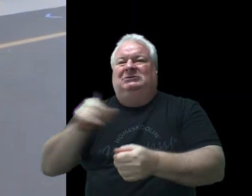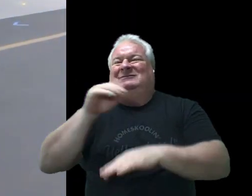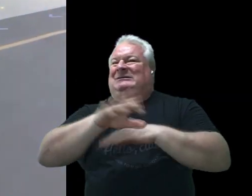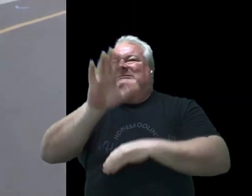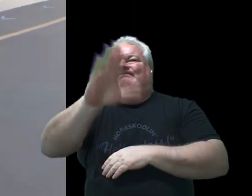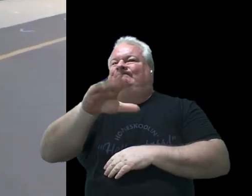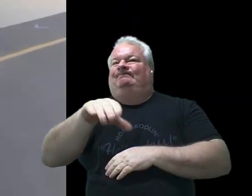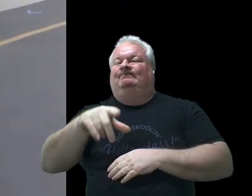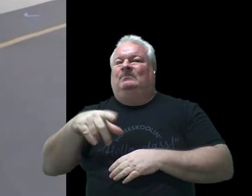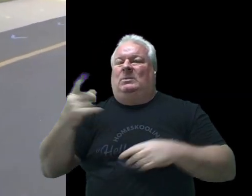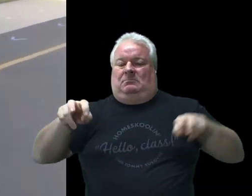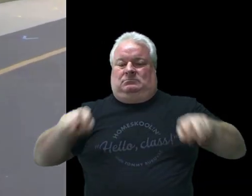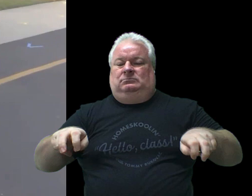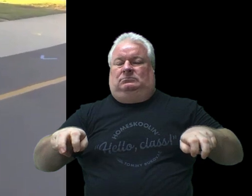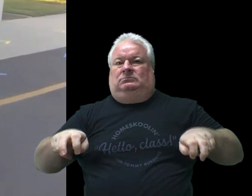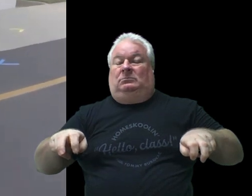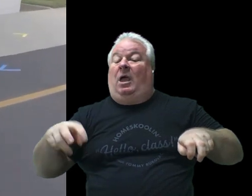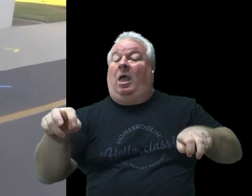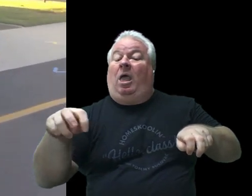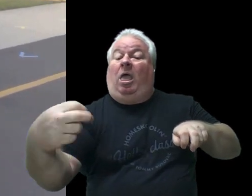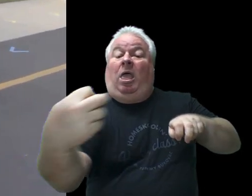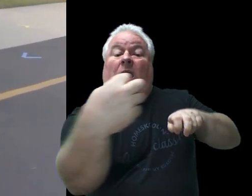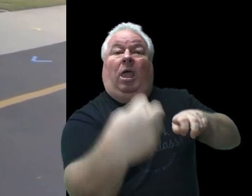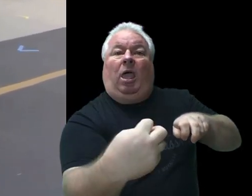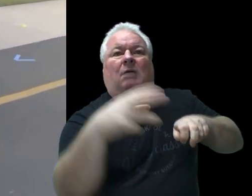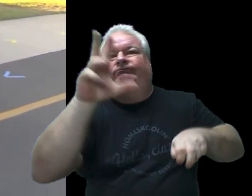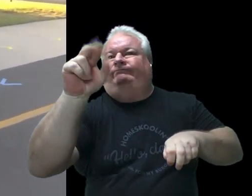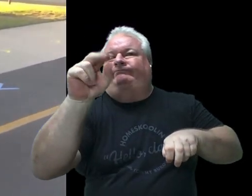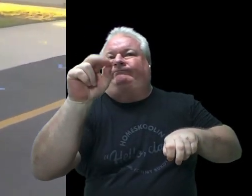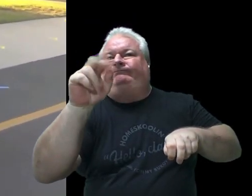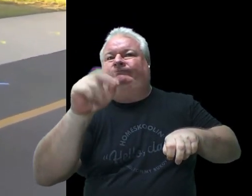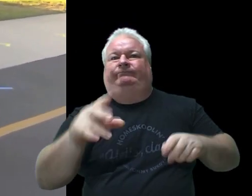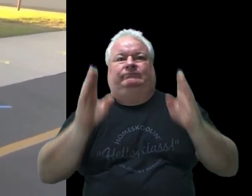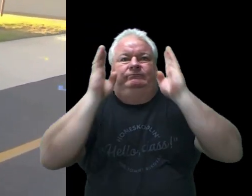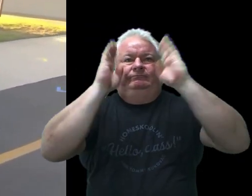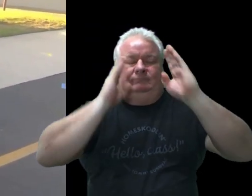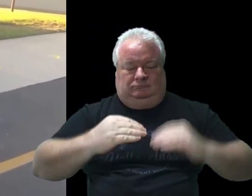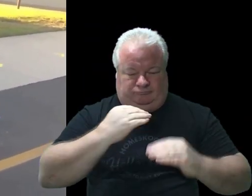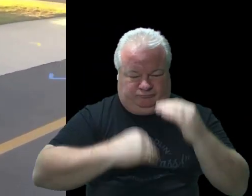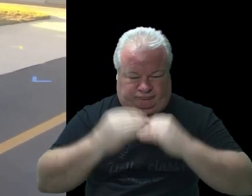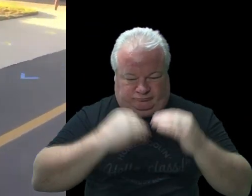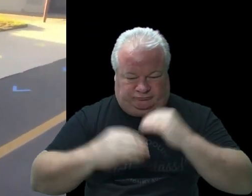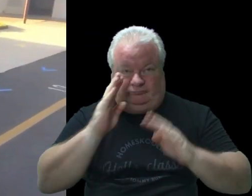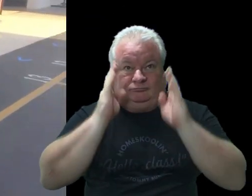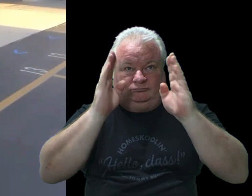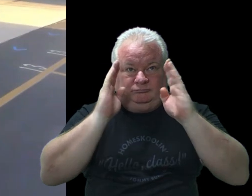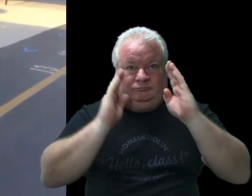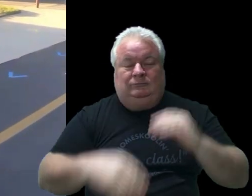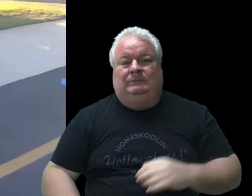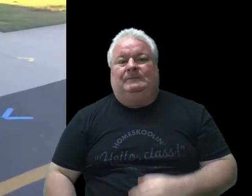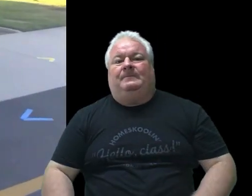doctors have advised us to make sure that we're all facing the same direction whenever